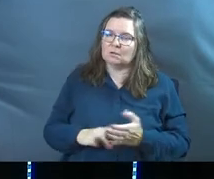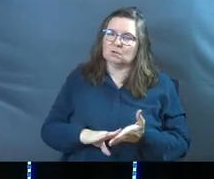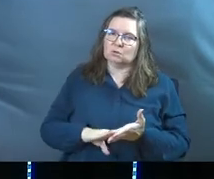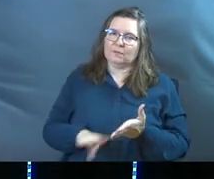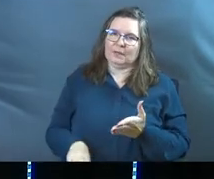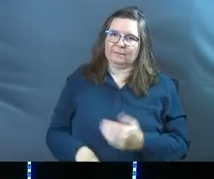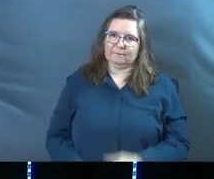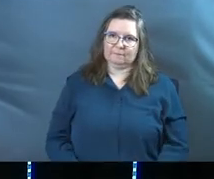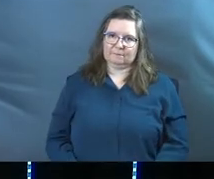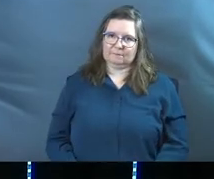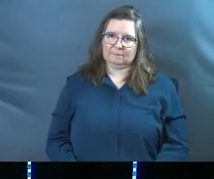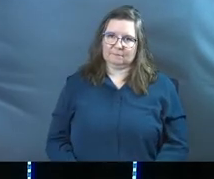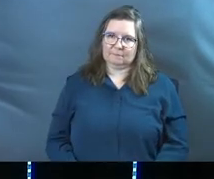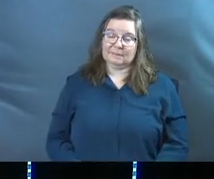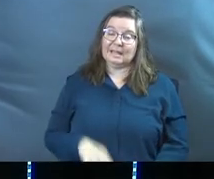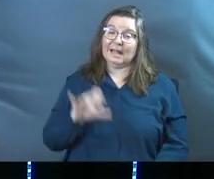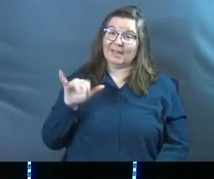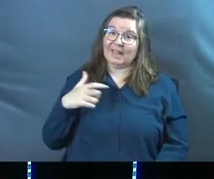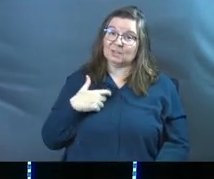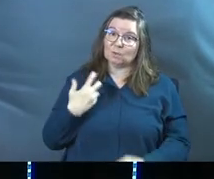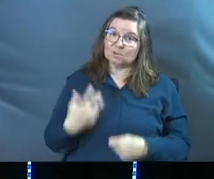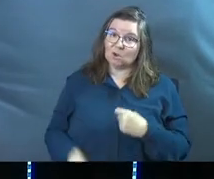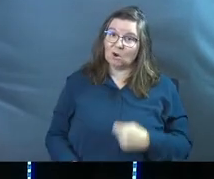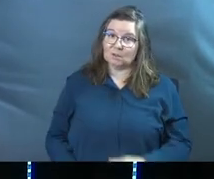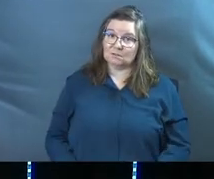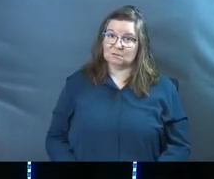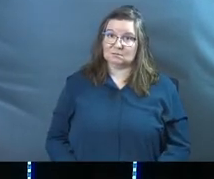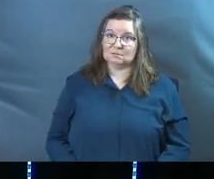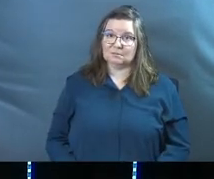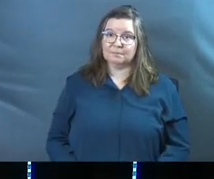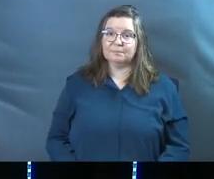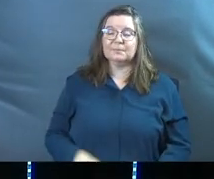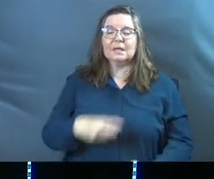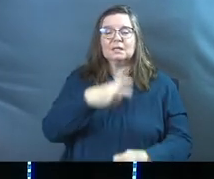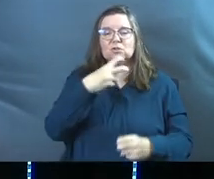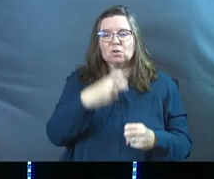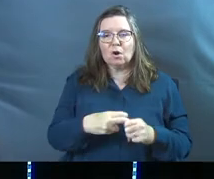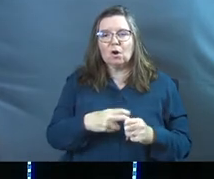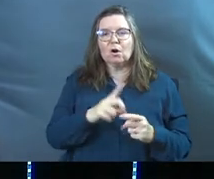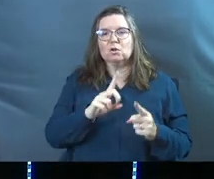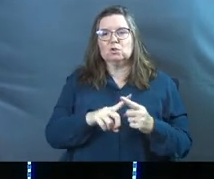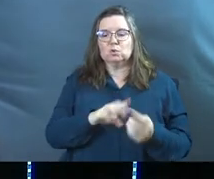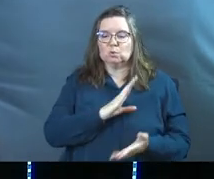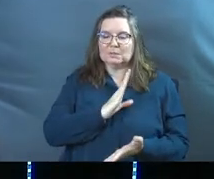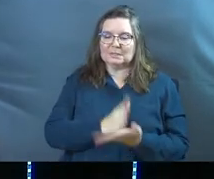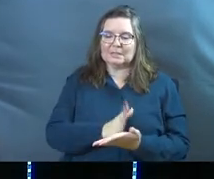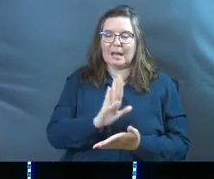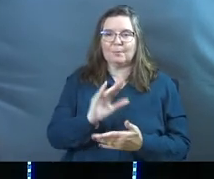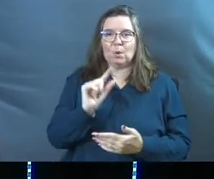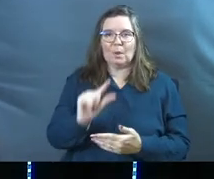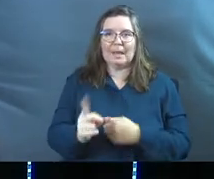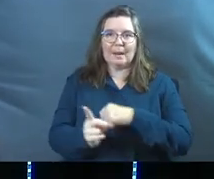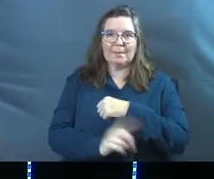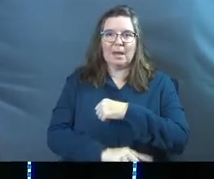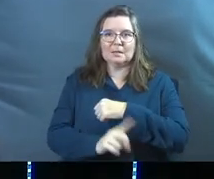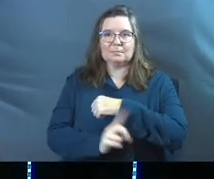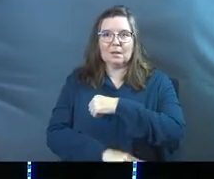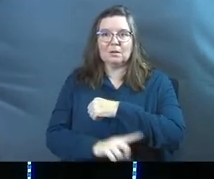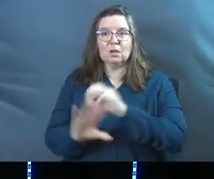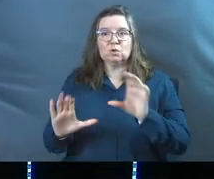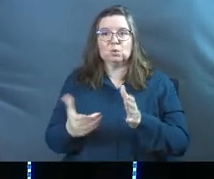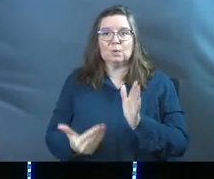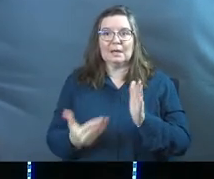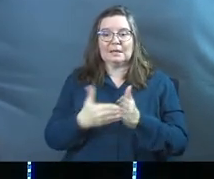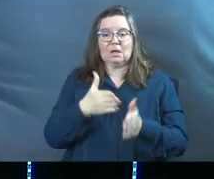forgive. That's what's hard. It's hard to stop your little punishments that you